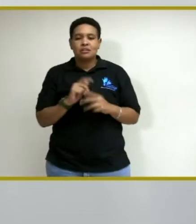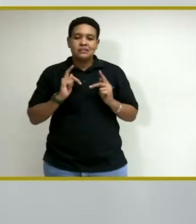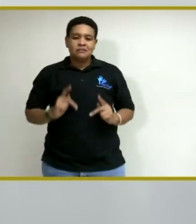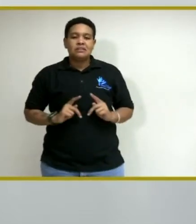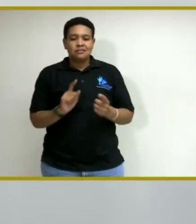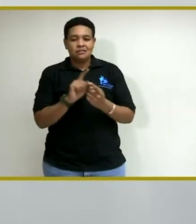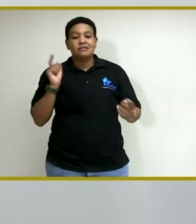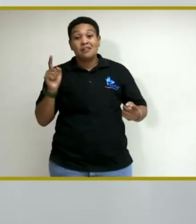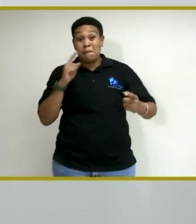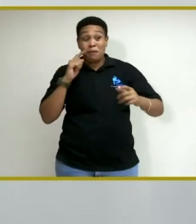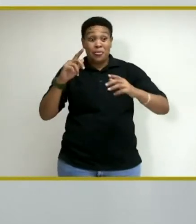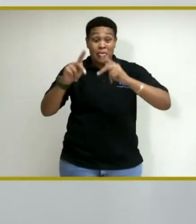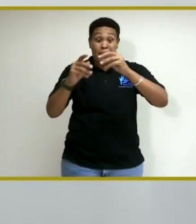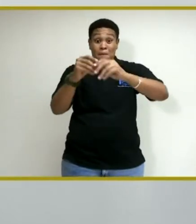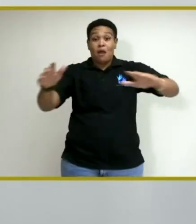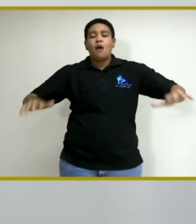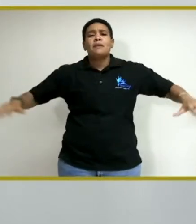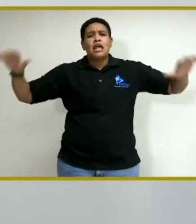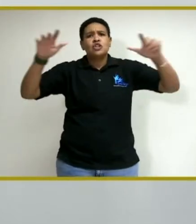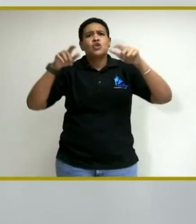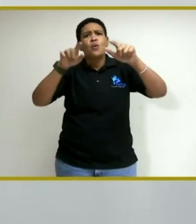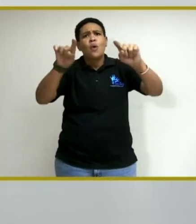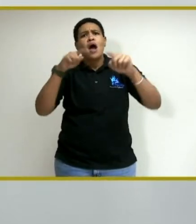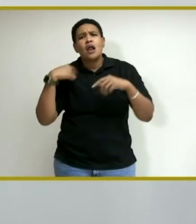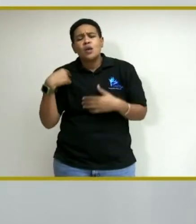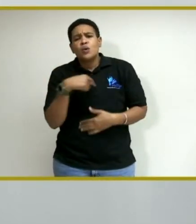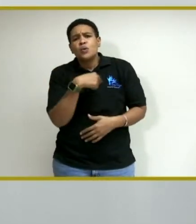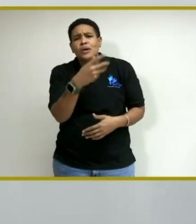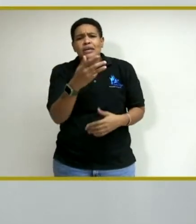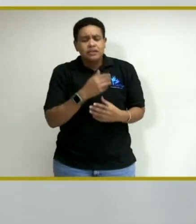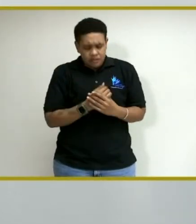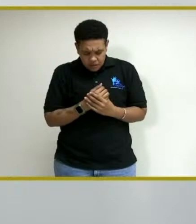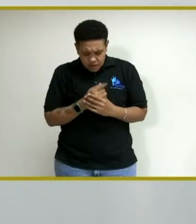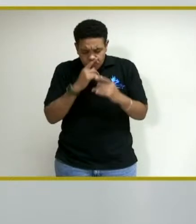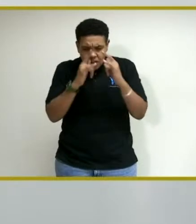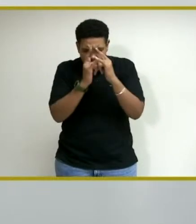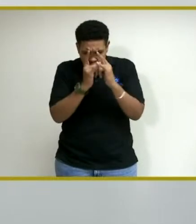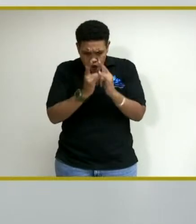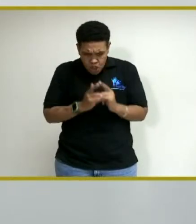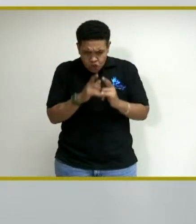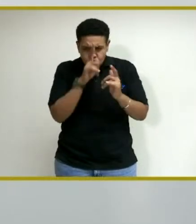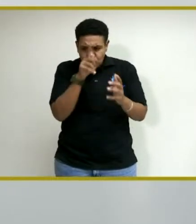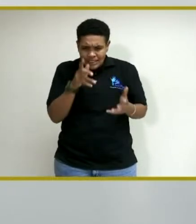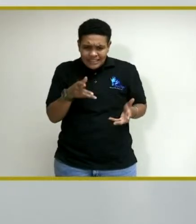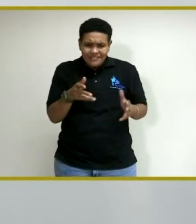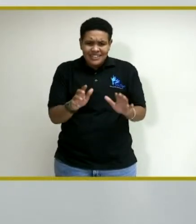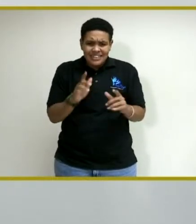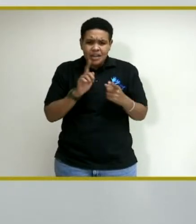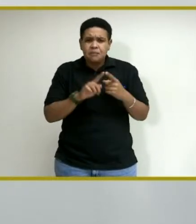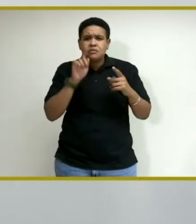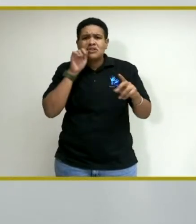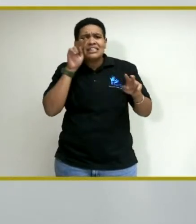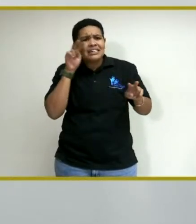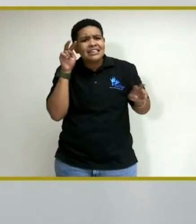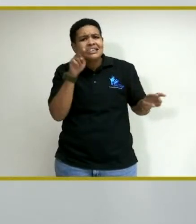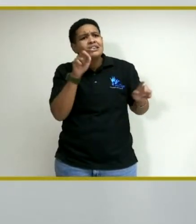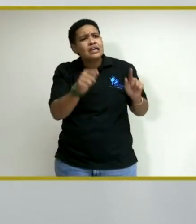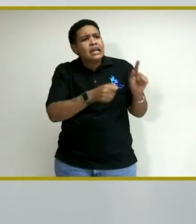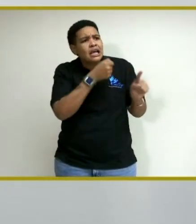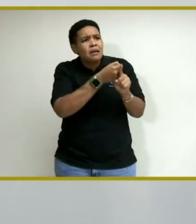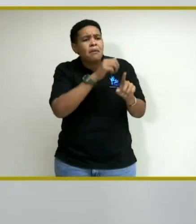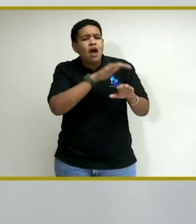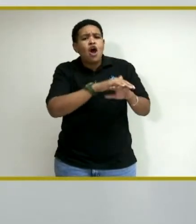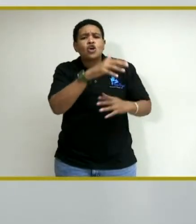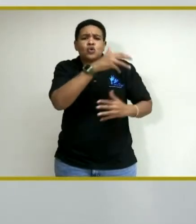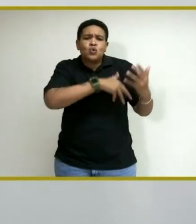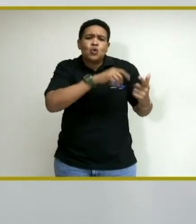as a population, while we adjust to facilitate and to address the side effects around social